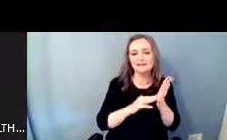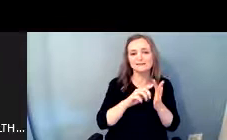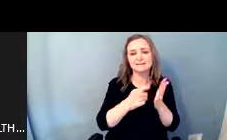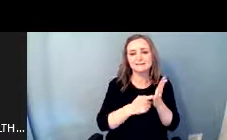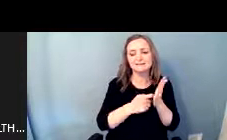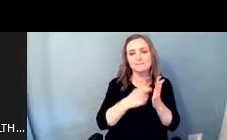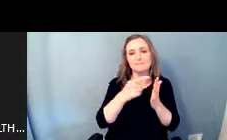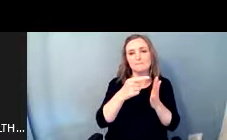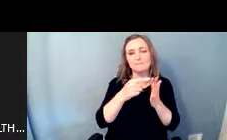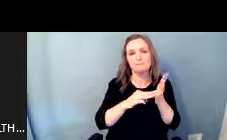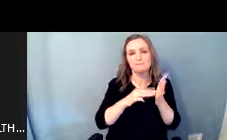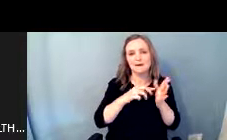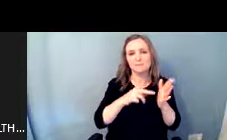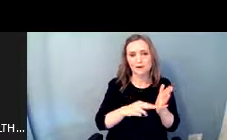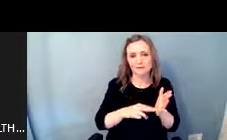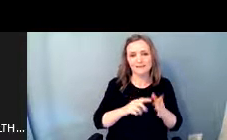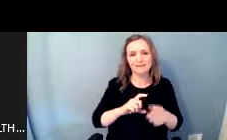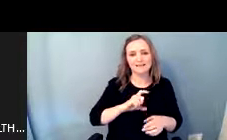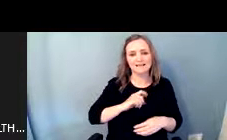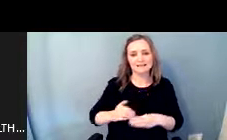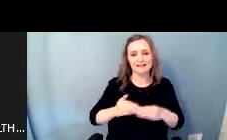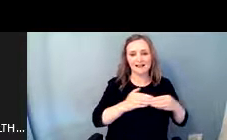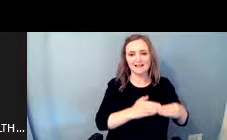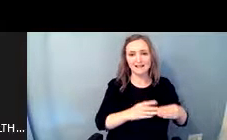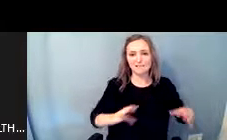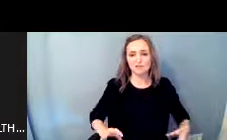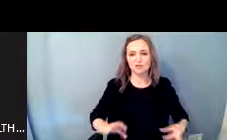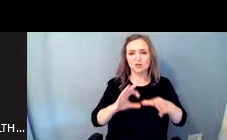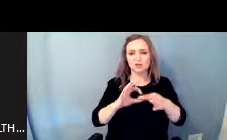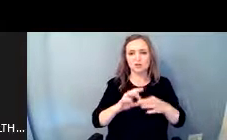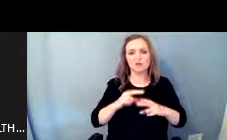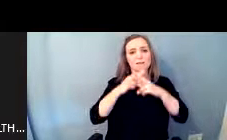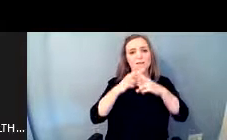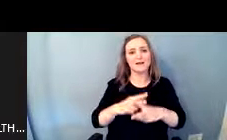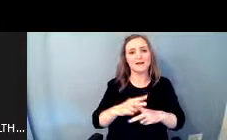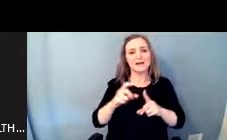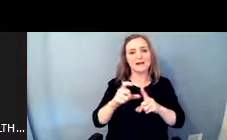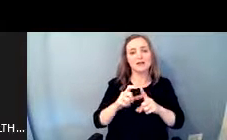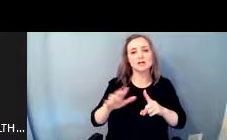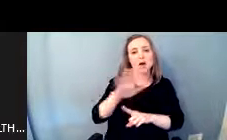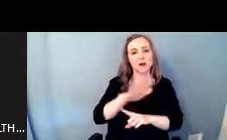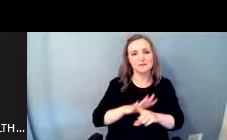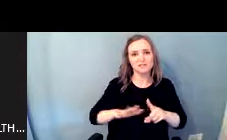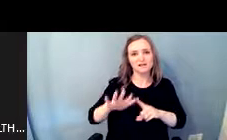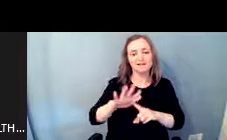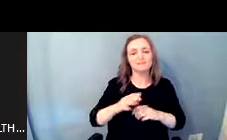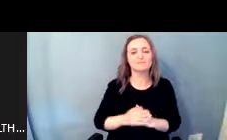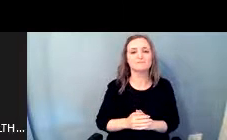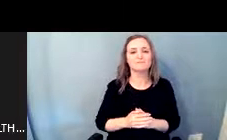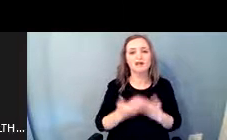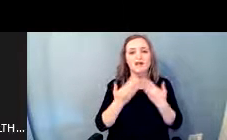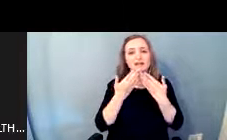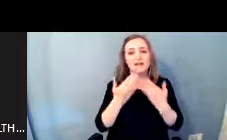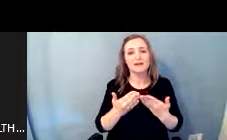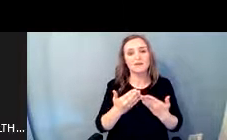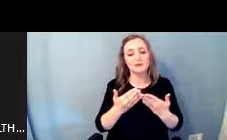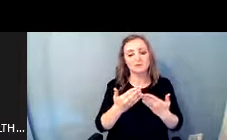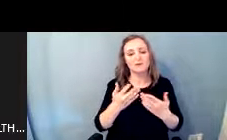Care Derbyshire. And thank you very much for inviting me to come along and talk about cancer